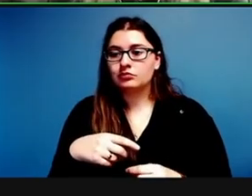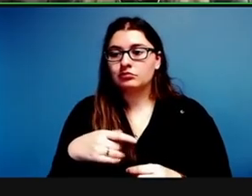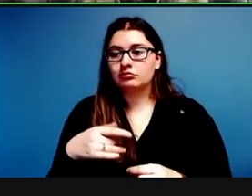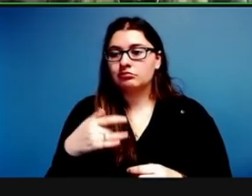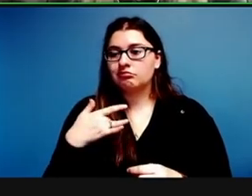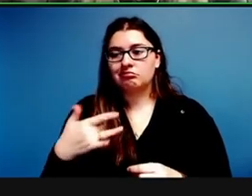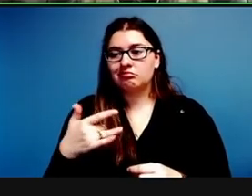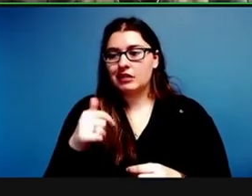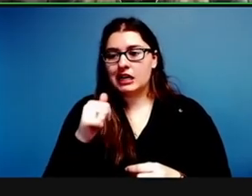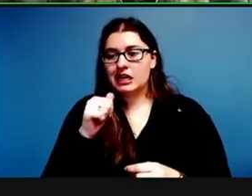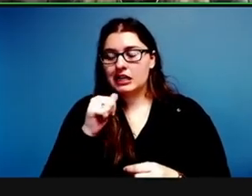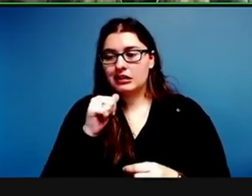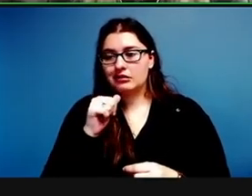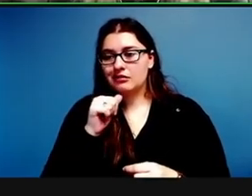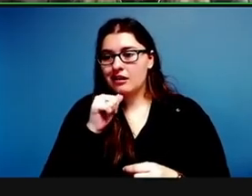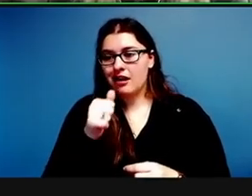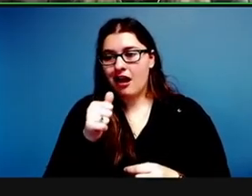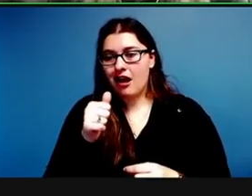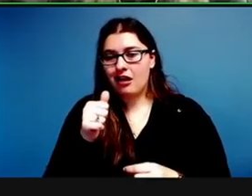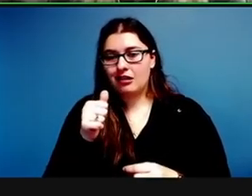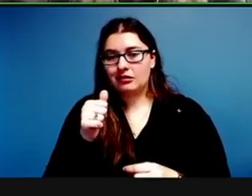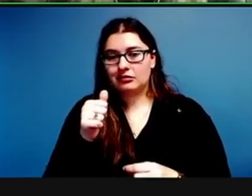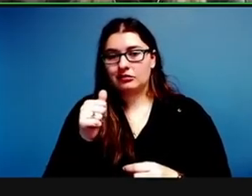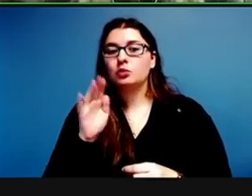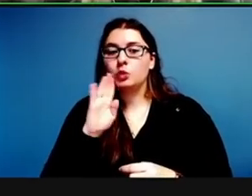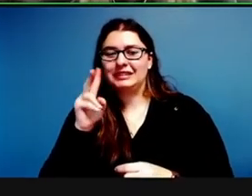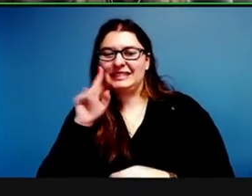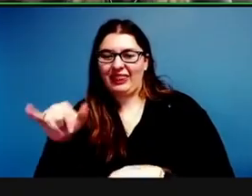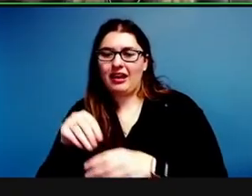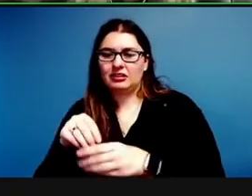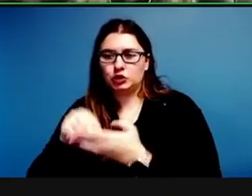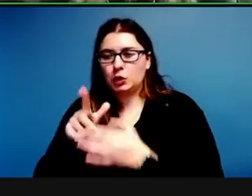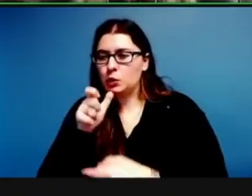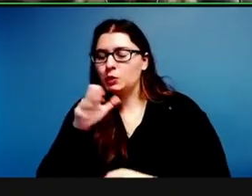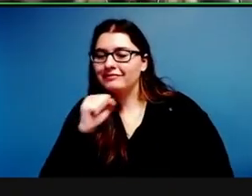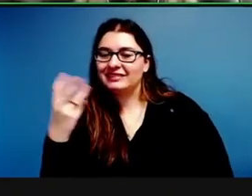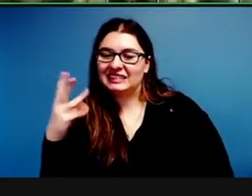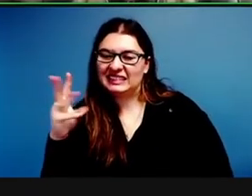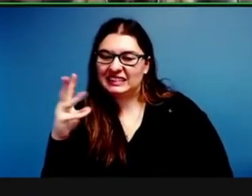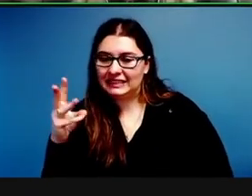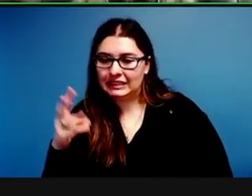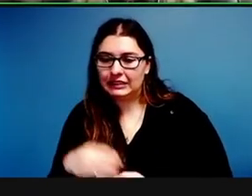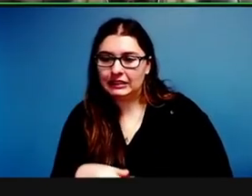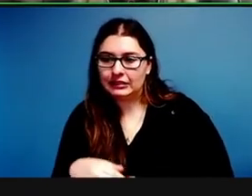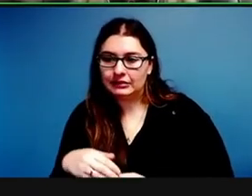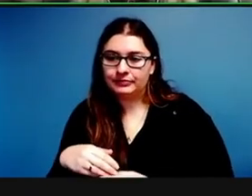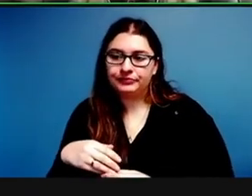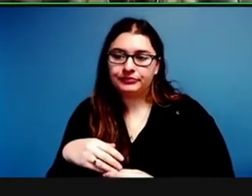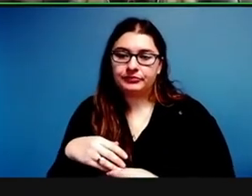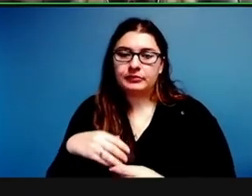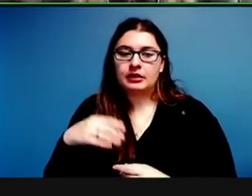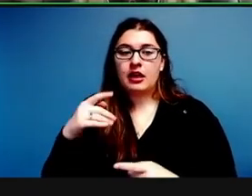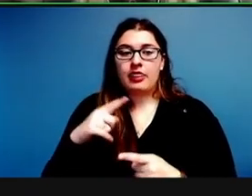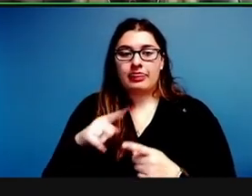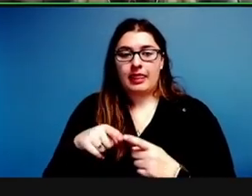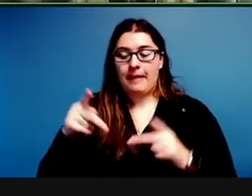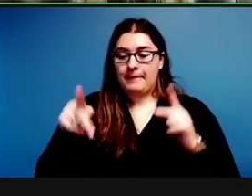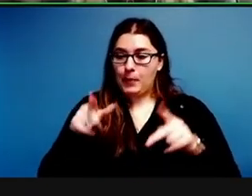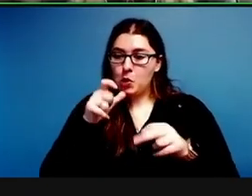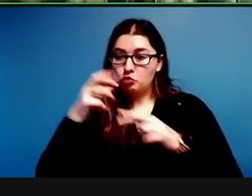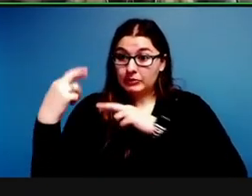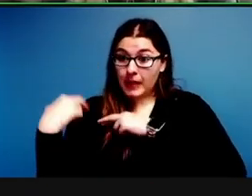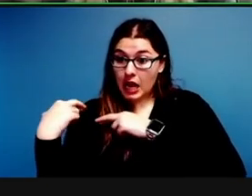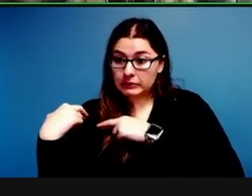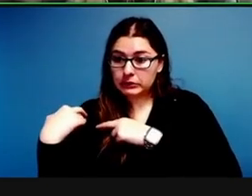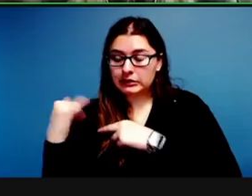typically see in a student that's 16 years or older. And then we have our persons responsible. That's our